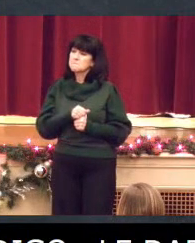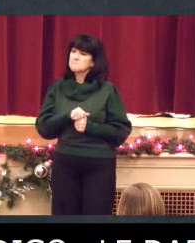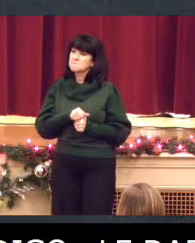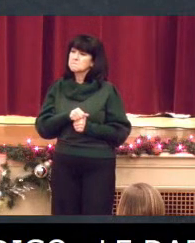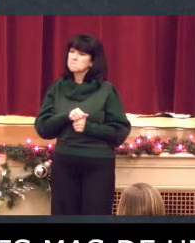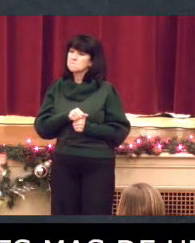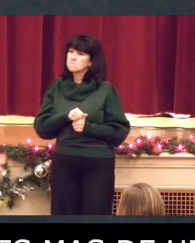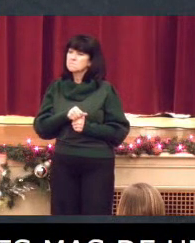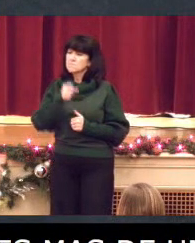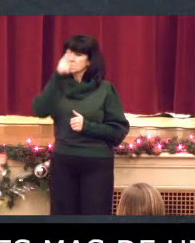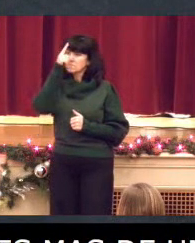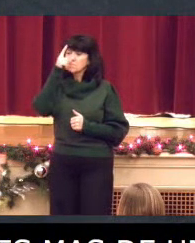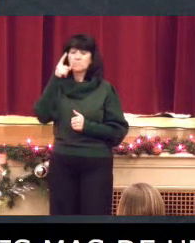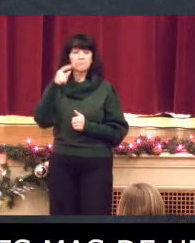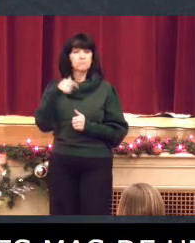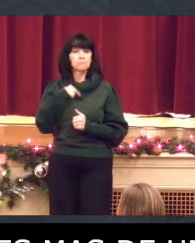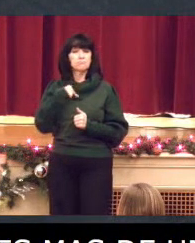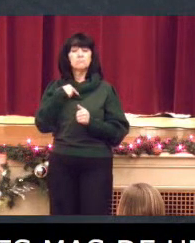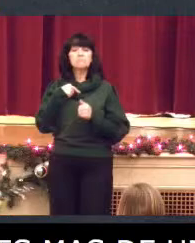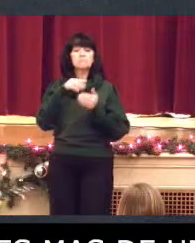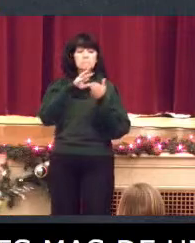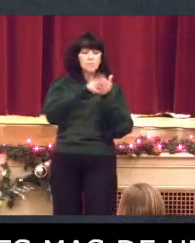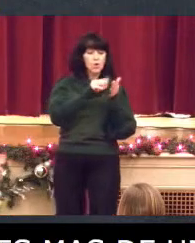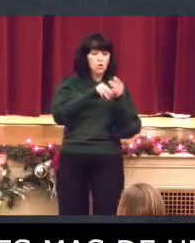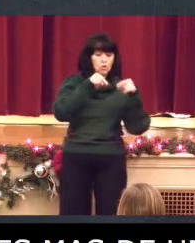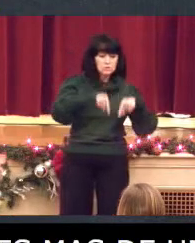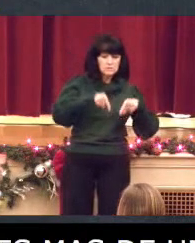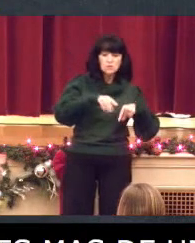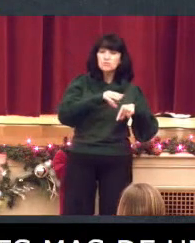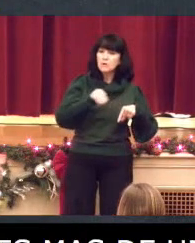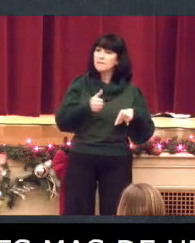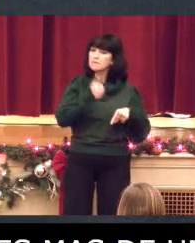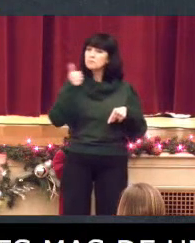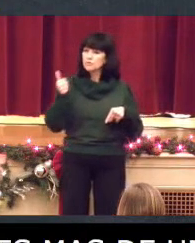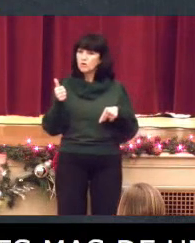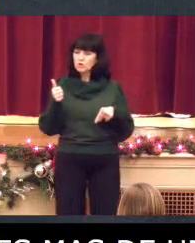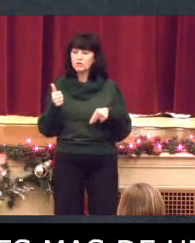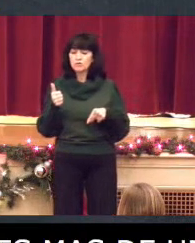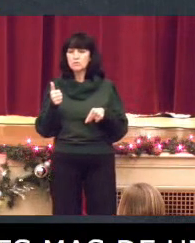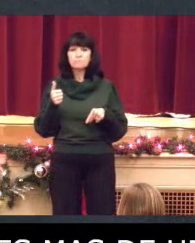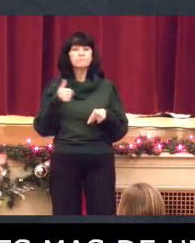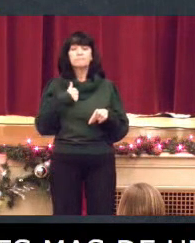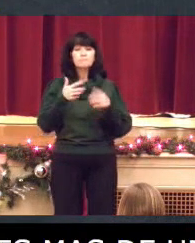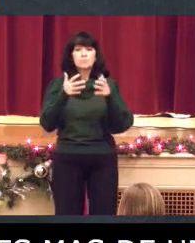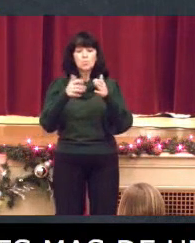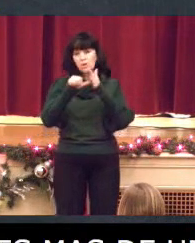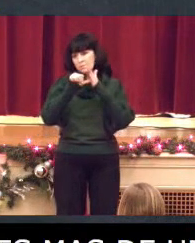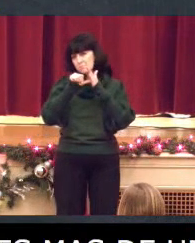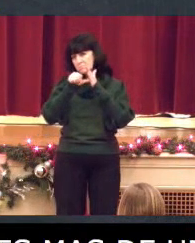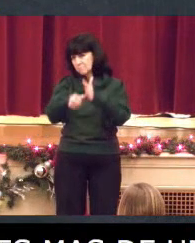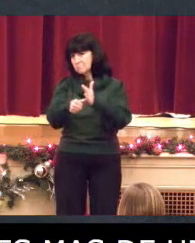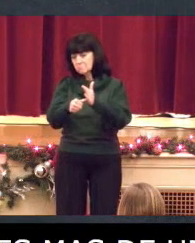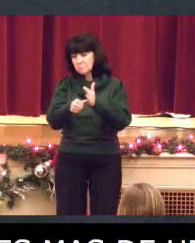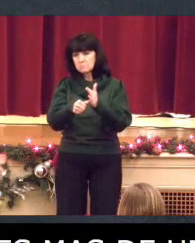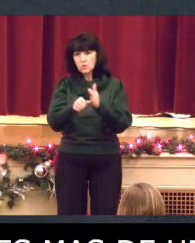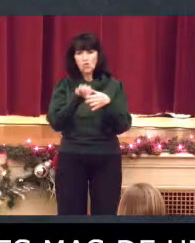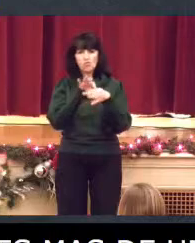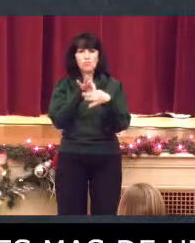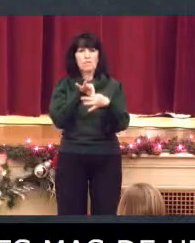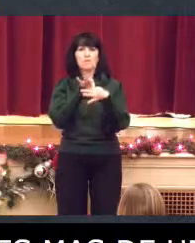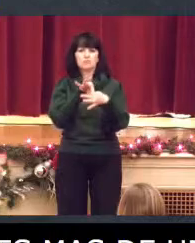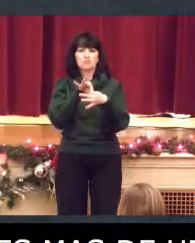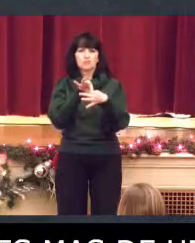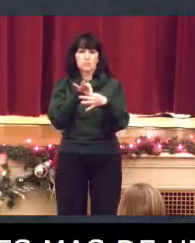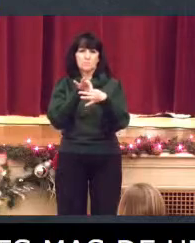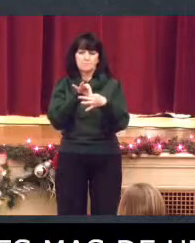Building relationships. I just remember being a young child in Wilmington, going to